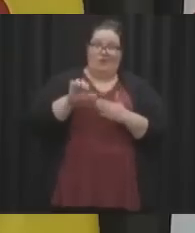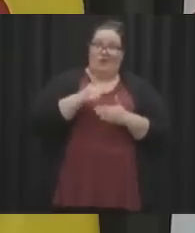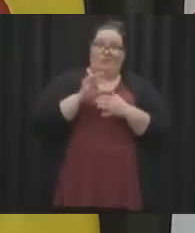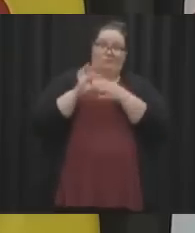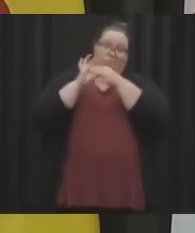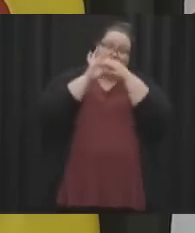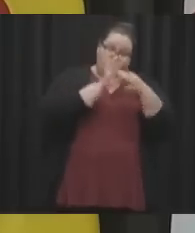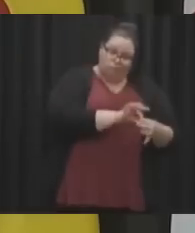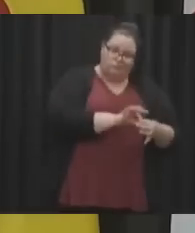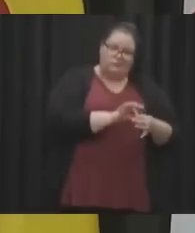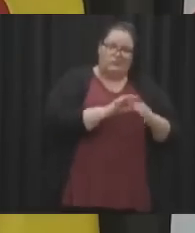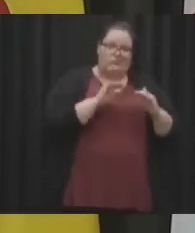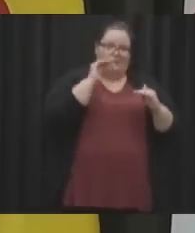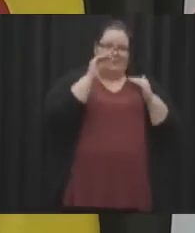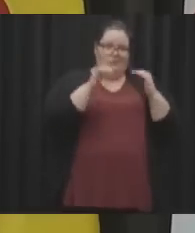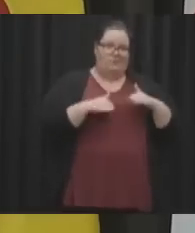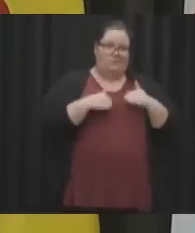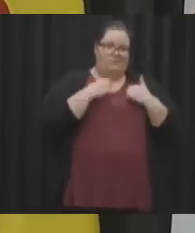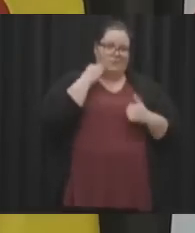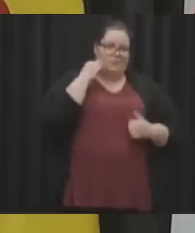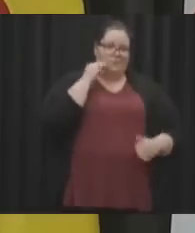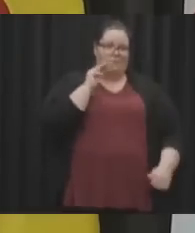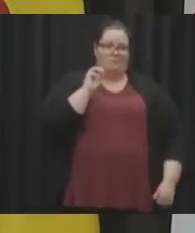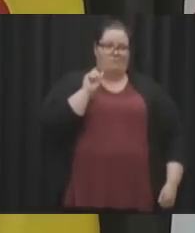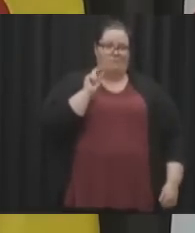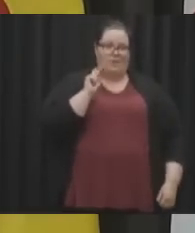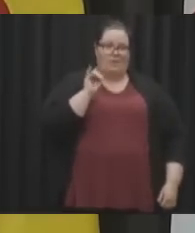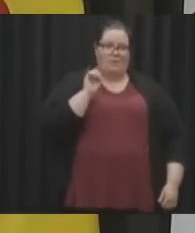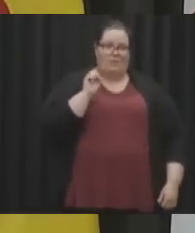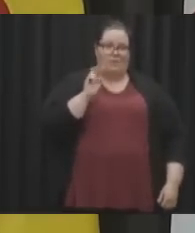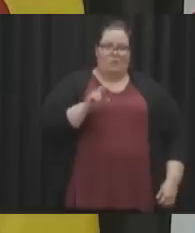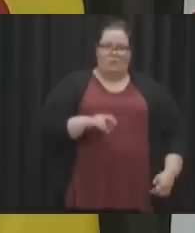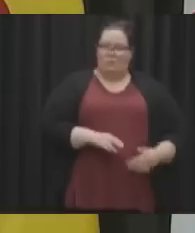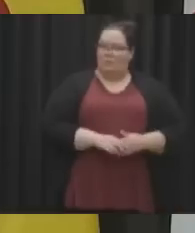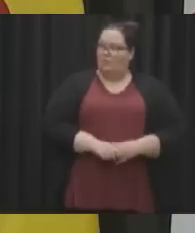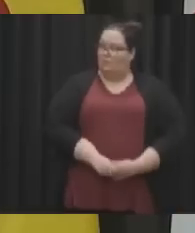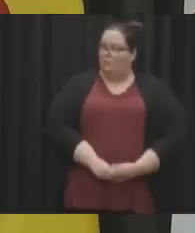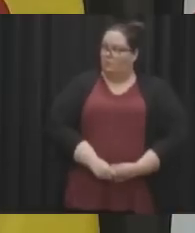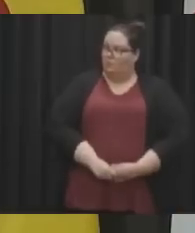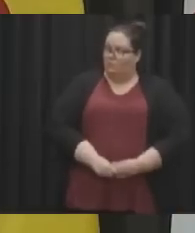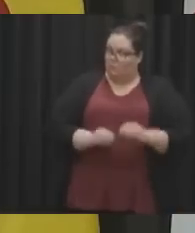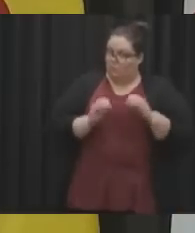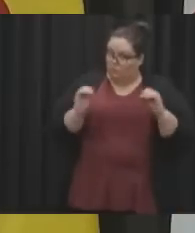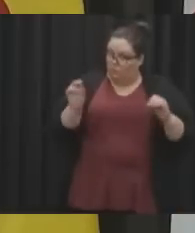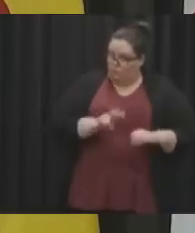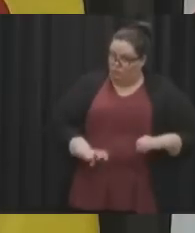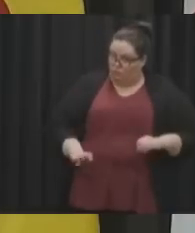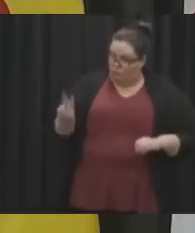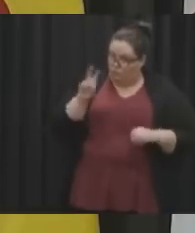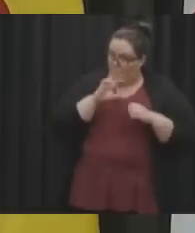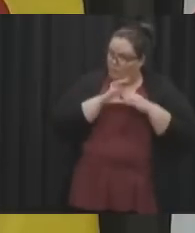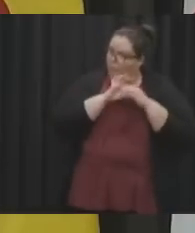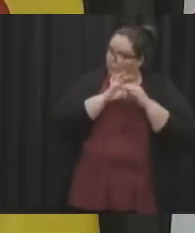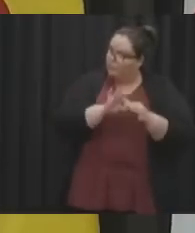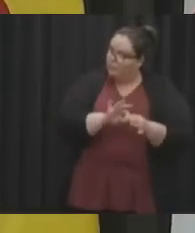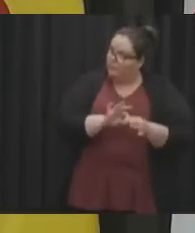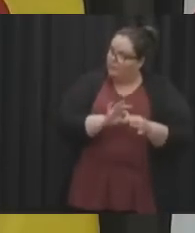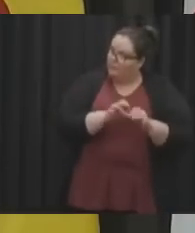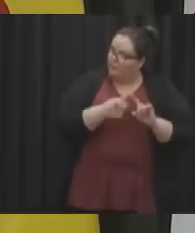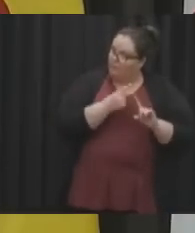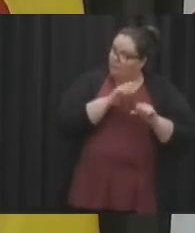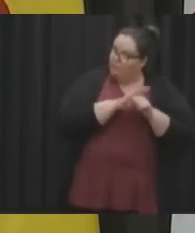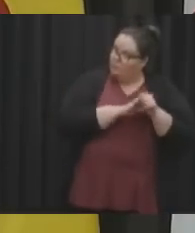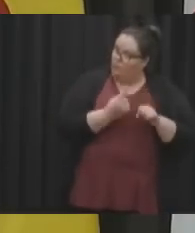since their diagnosis. And in Zone 5, I know we have at least one travel-related case, but the contact tracing is